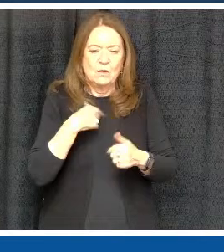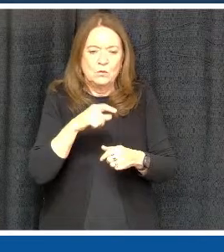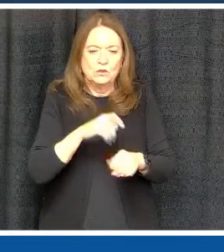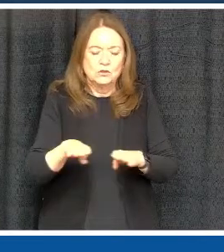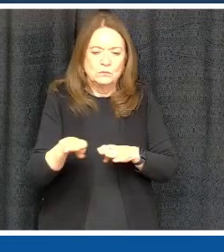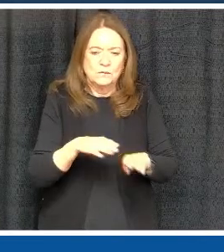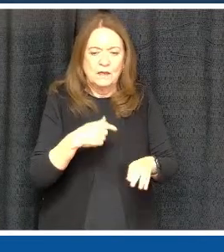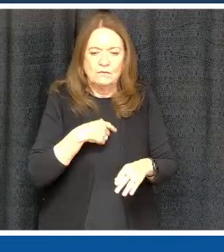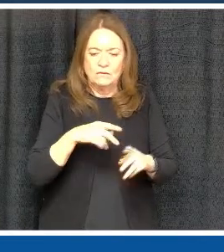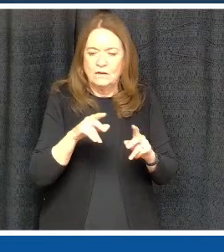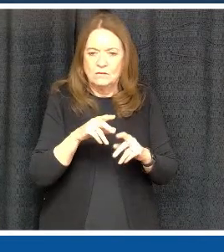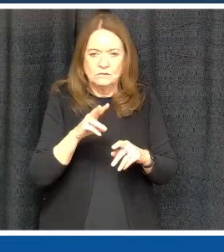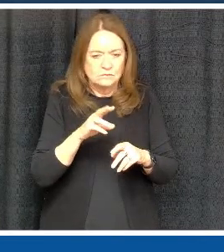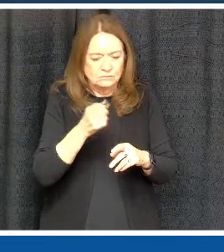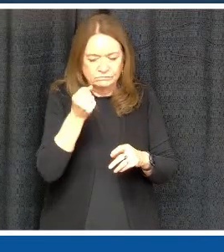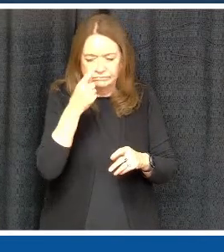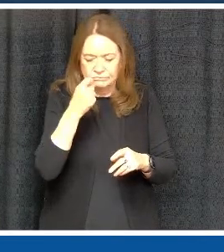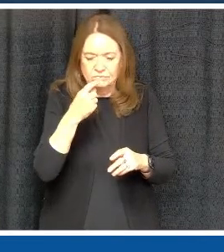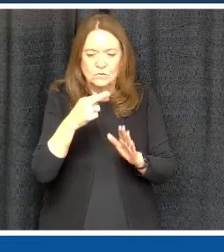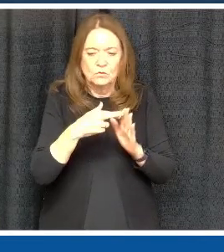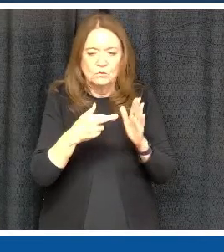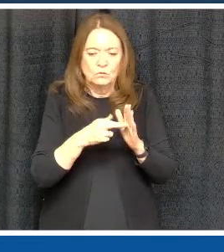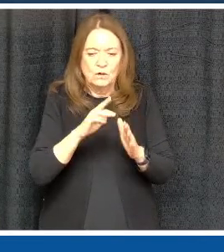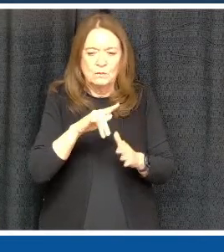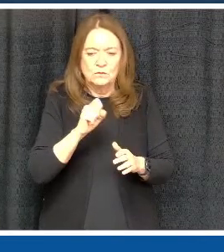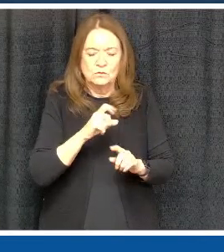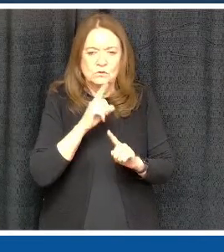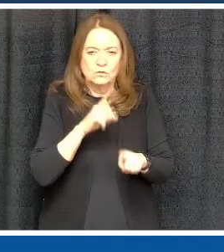well versed with Robert's Rules of Order. Thank you.